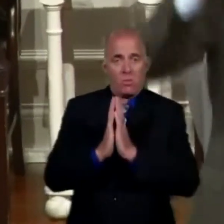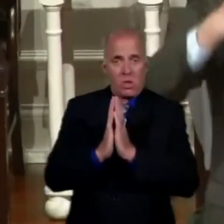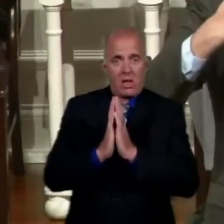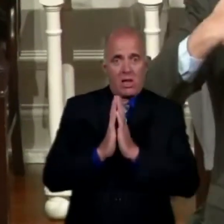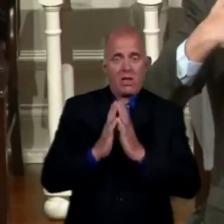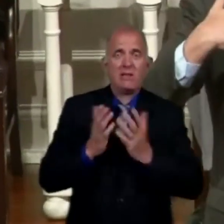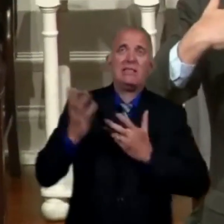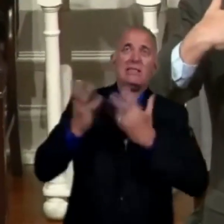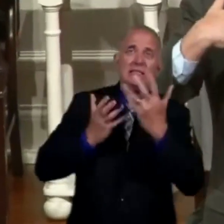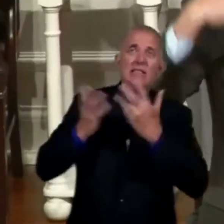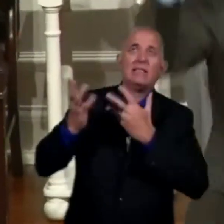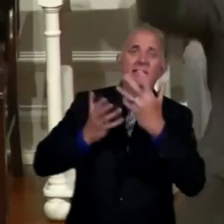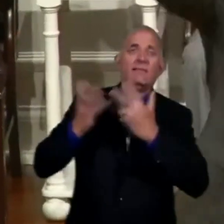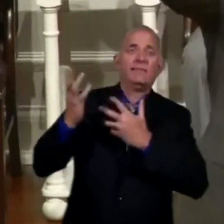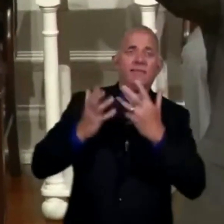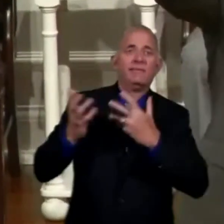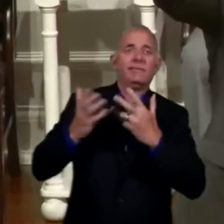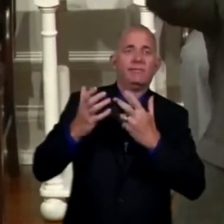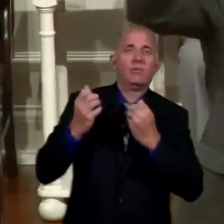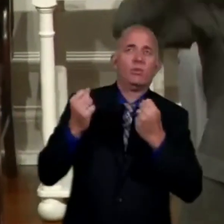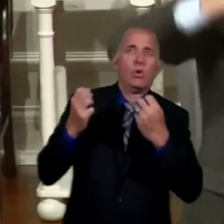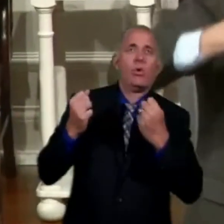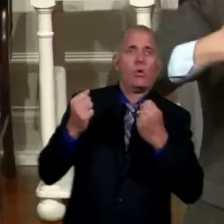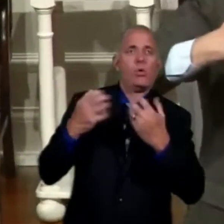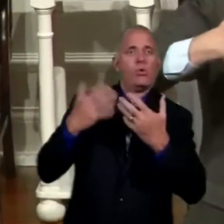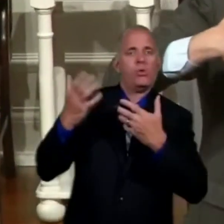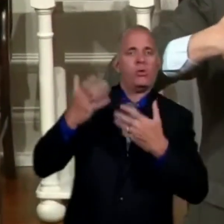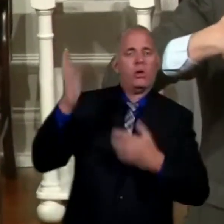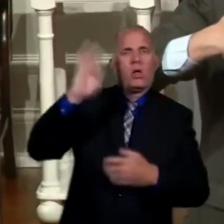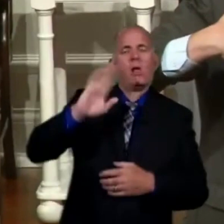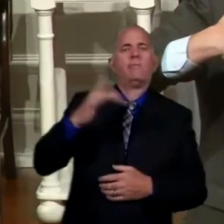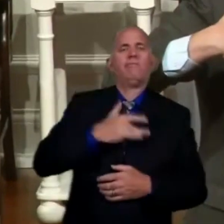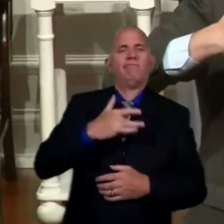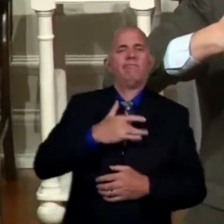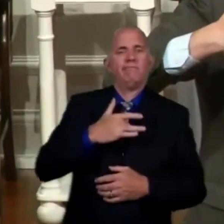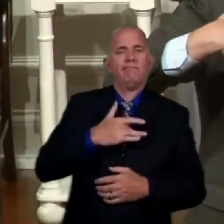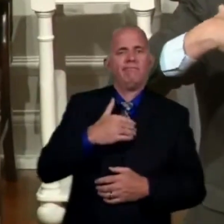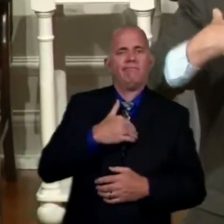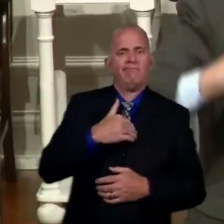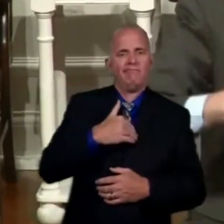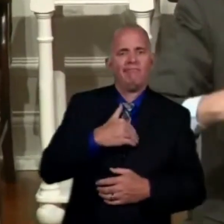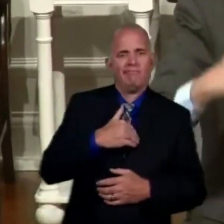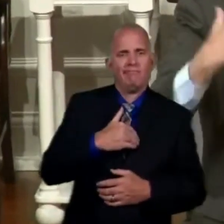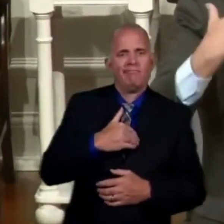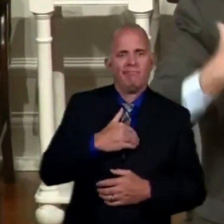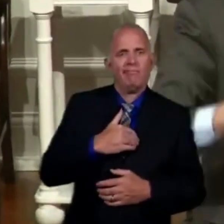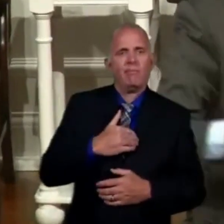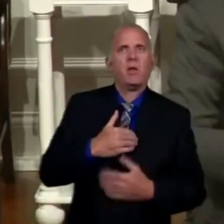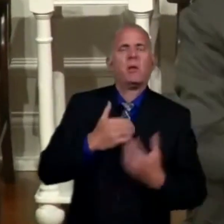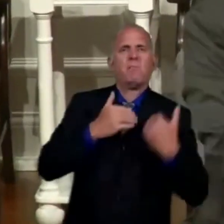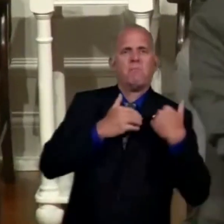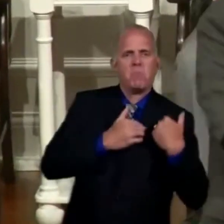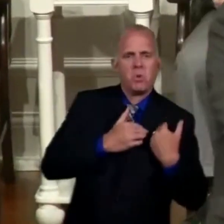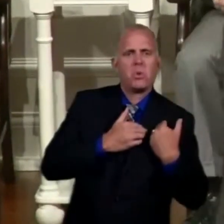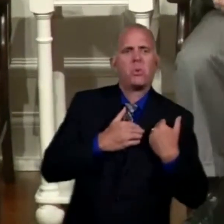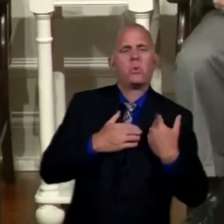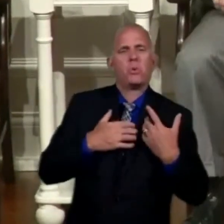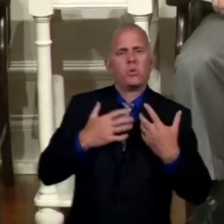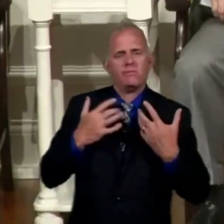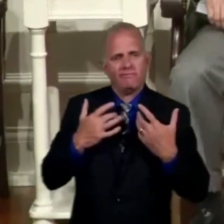two-way street. While I'm talking to God, God's Spirit's talking to me. And He's burdening my heart for the